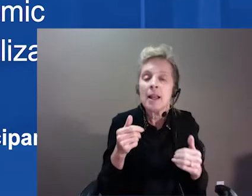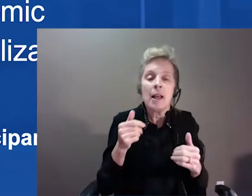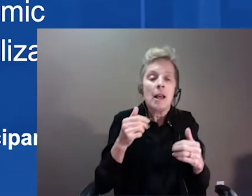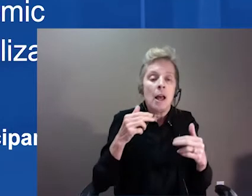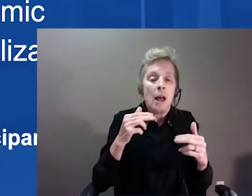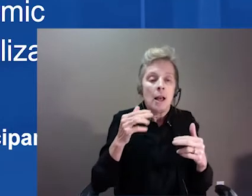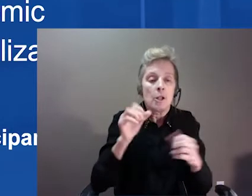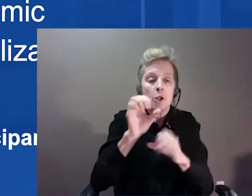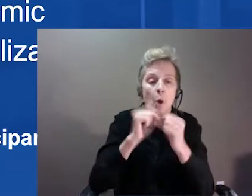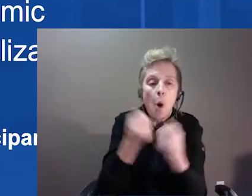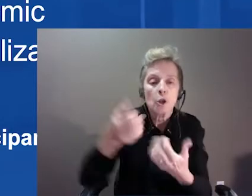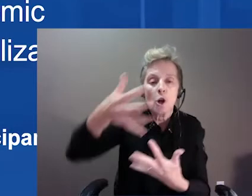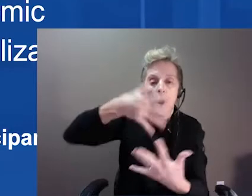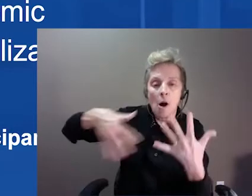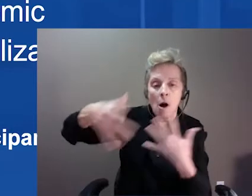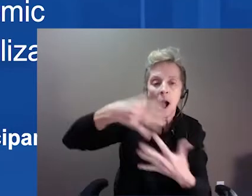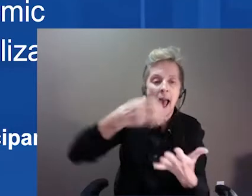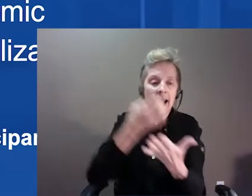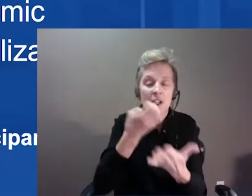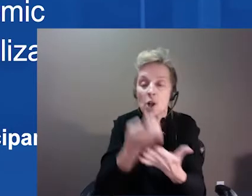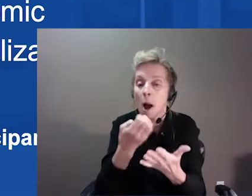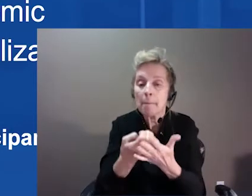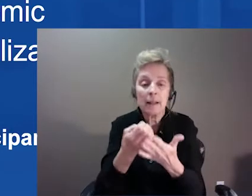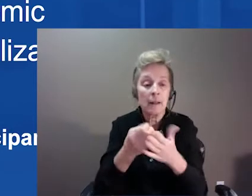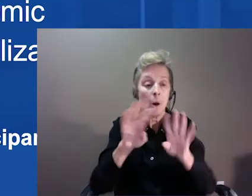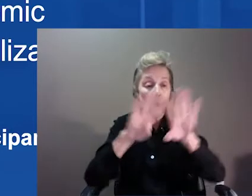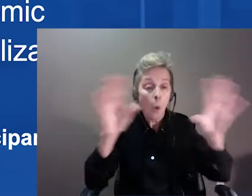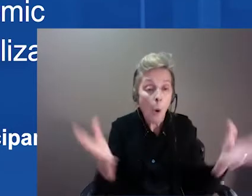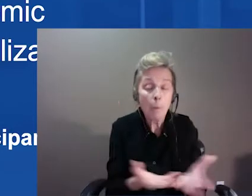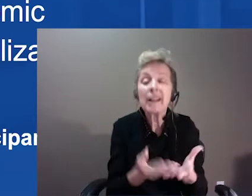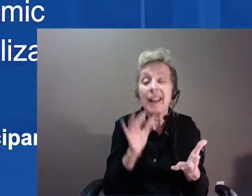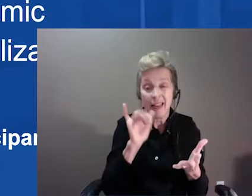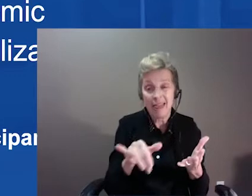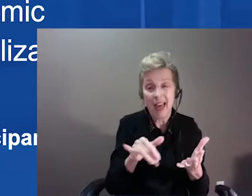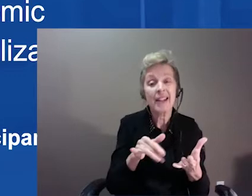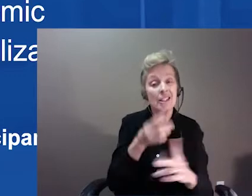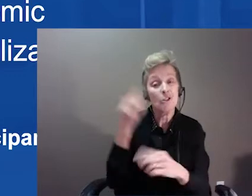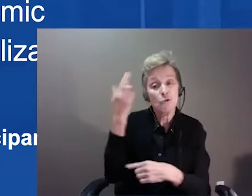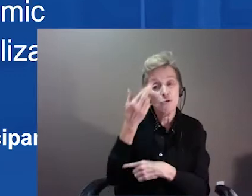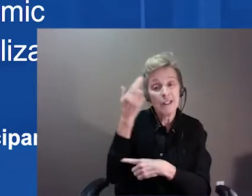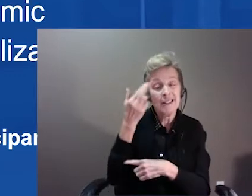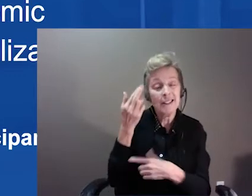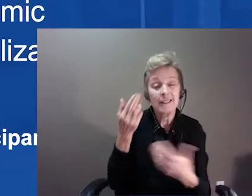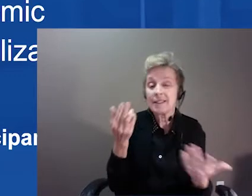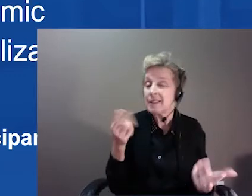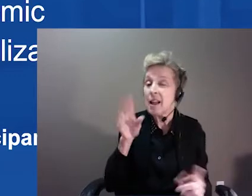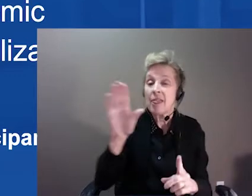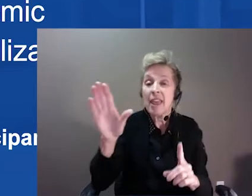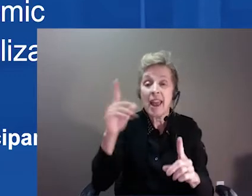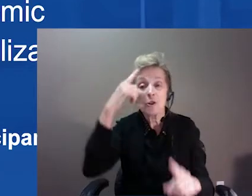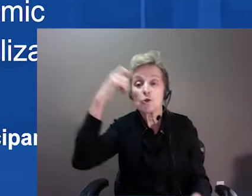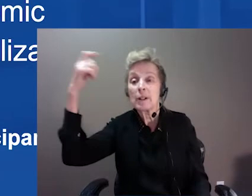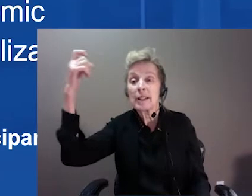socioeconomic condition, globally continue to be a mitigating factor to the realization of those golden dreams of